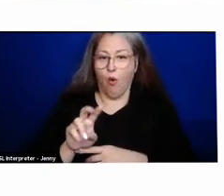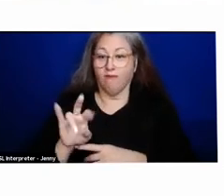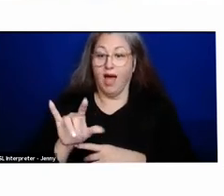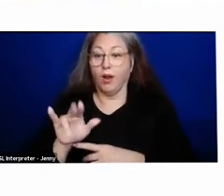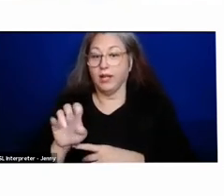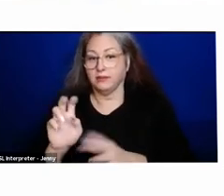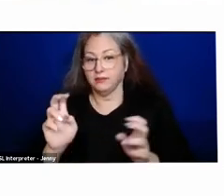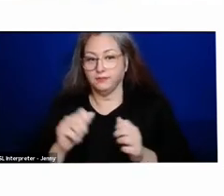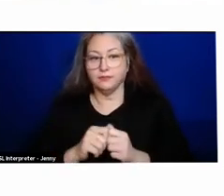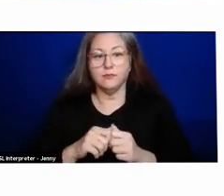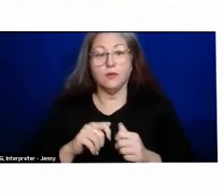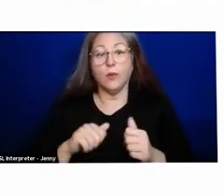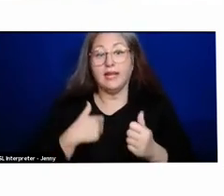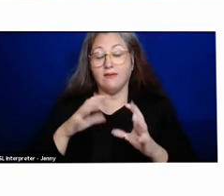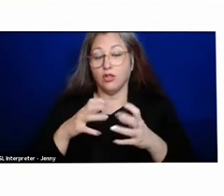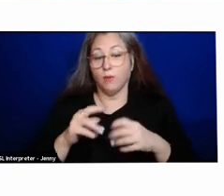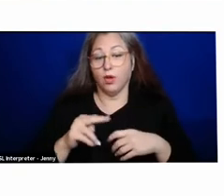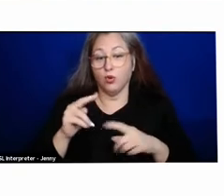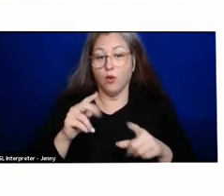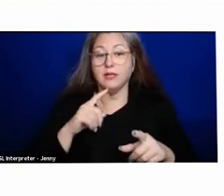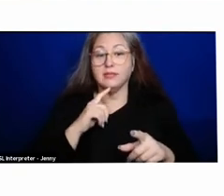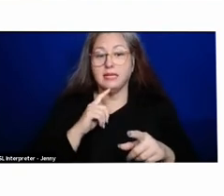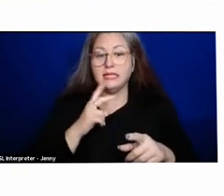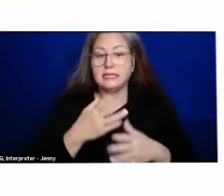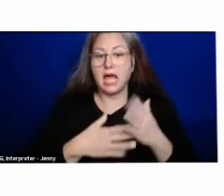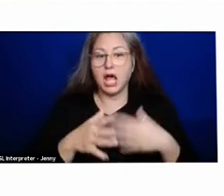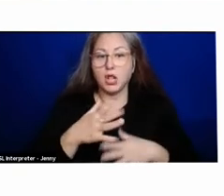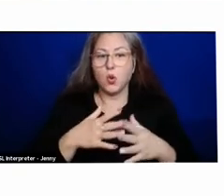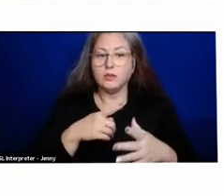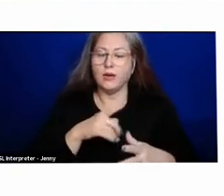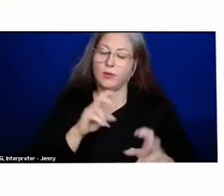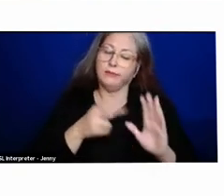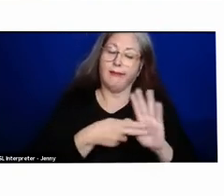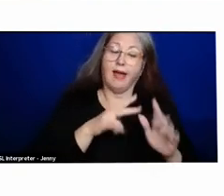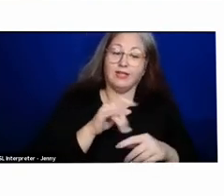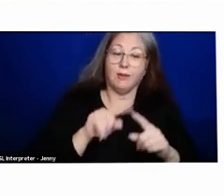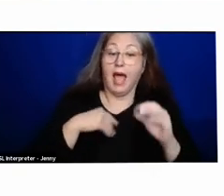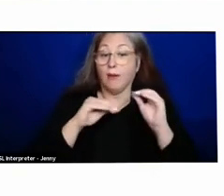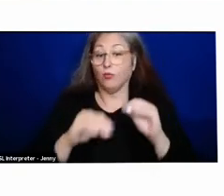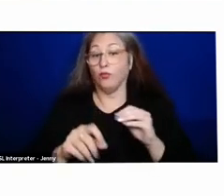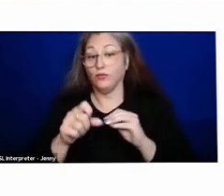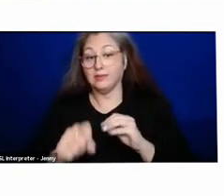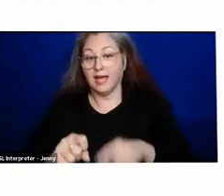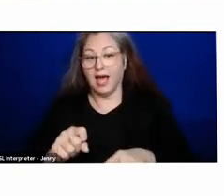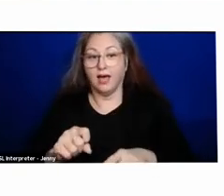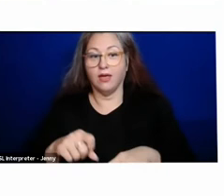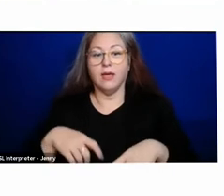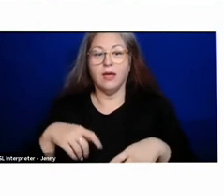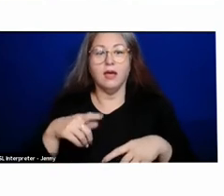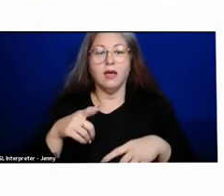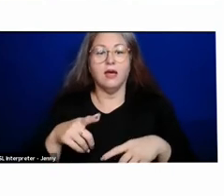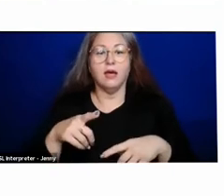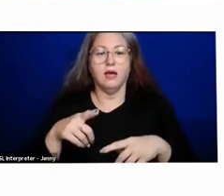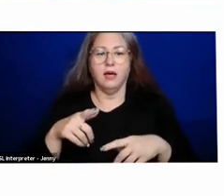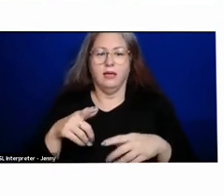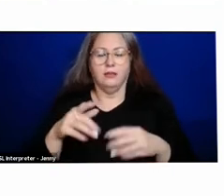When I lived in the global north, secondhand clothing was vintage. When I moved to the global south, I saw how secondhand clothing operated as